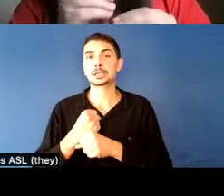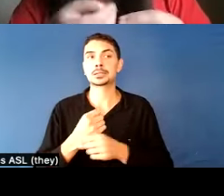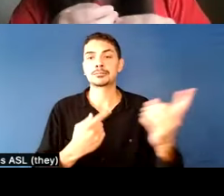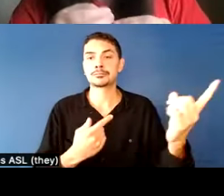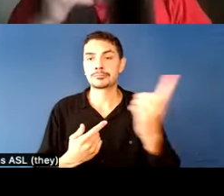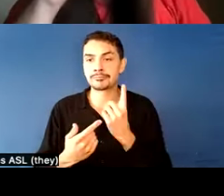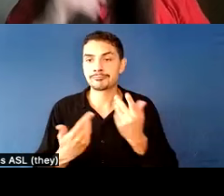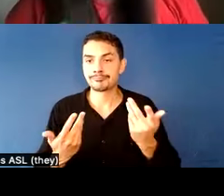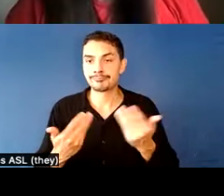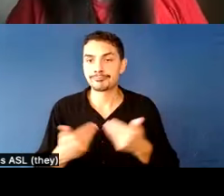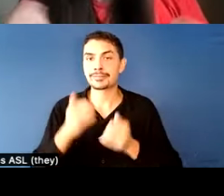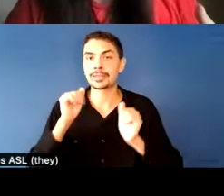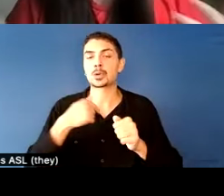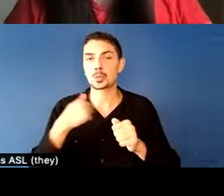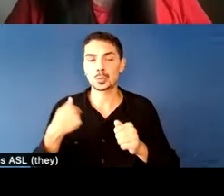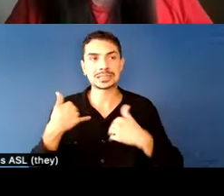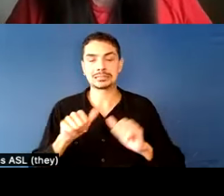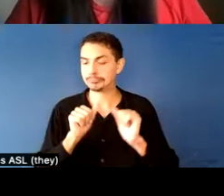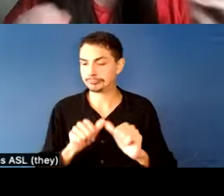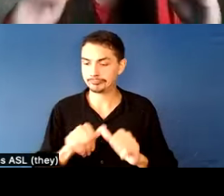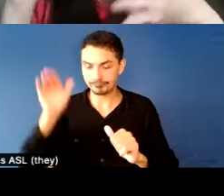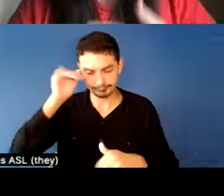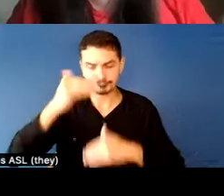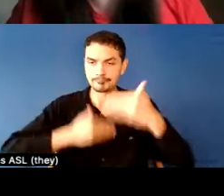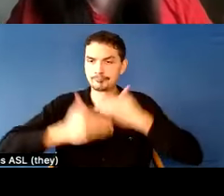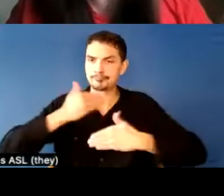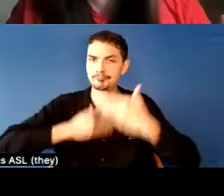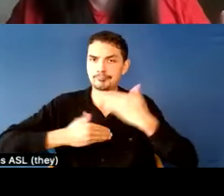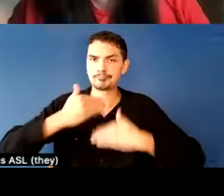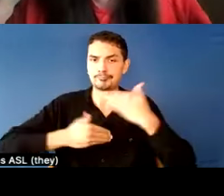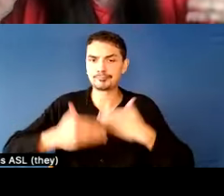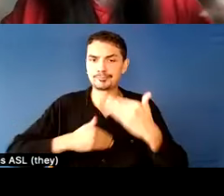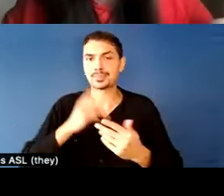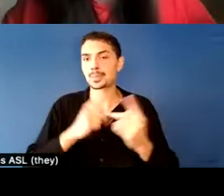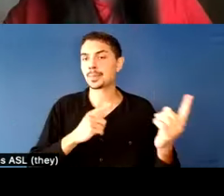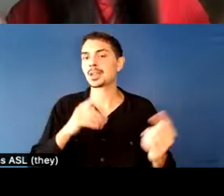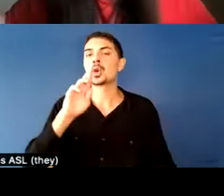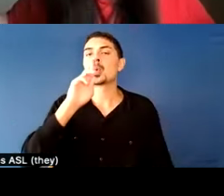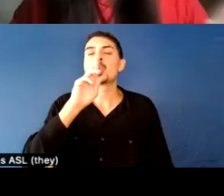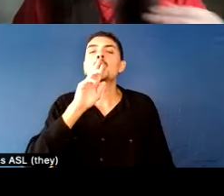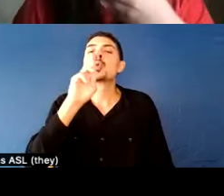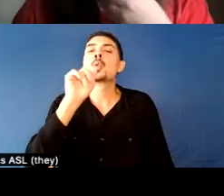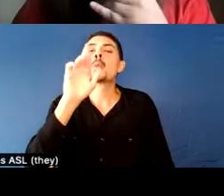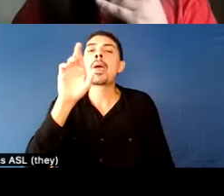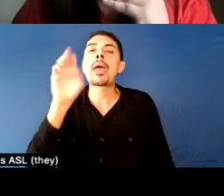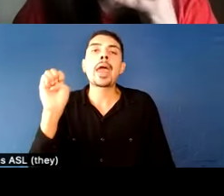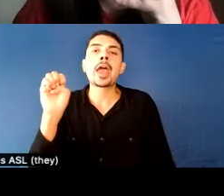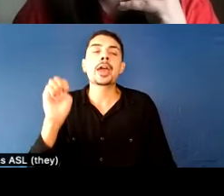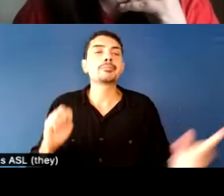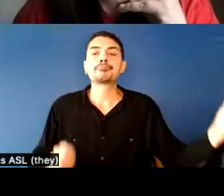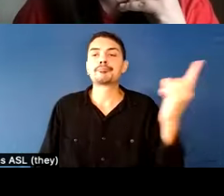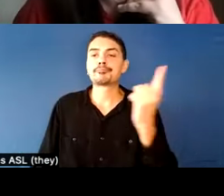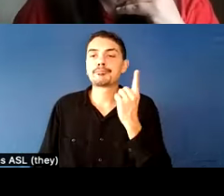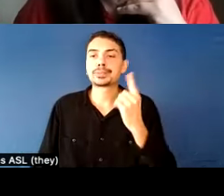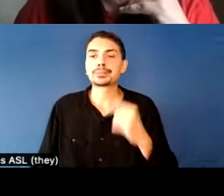building momentum when things are are coming forward so rarely, or just because you're in such a rural space?